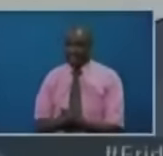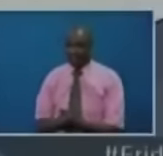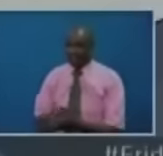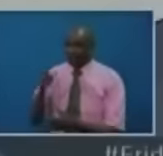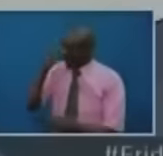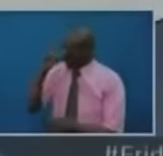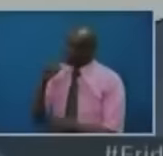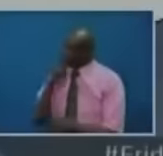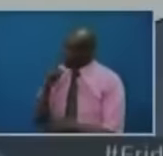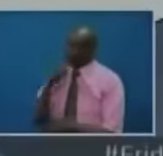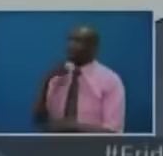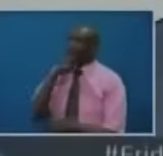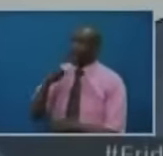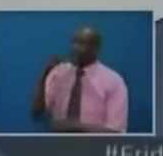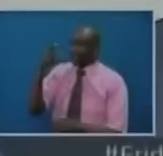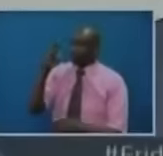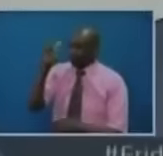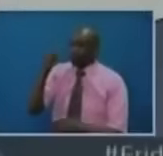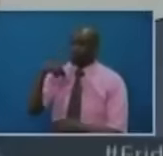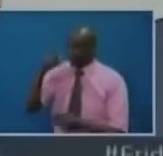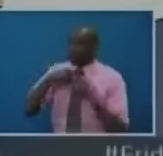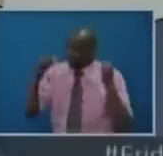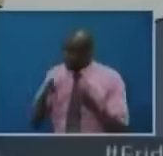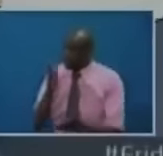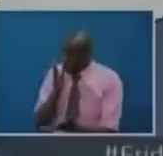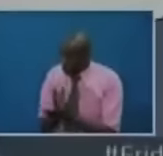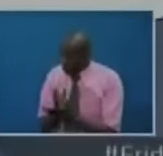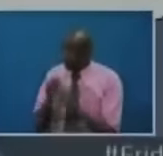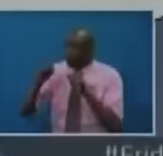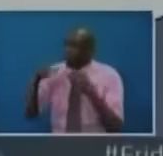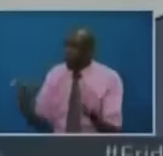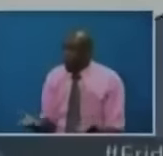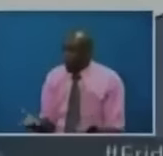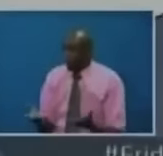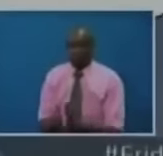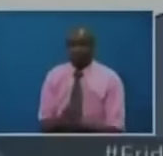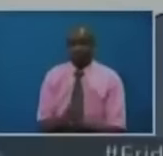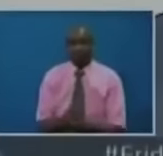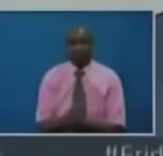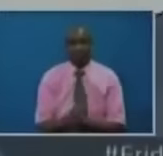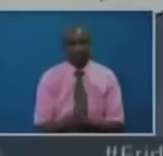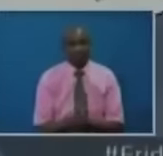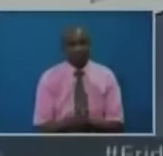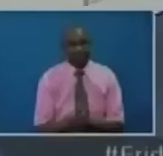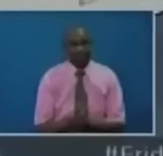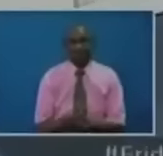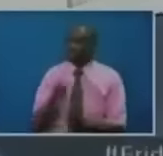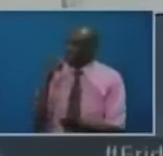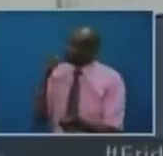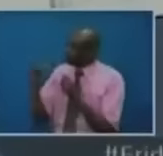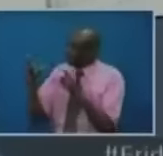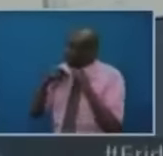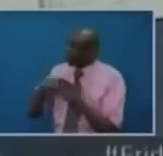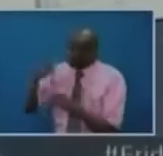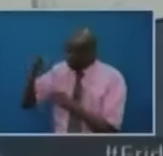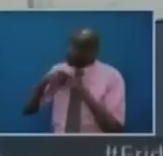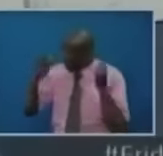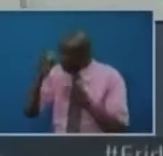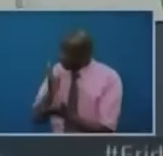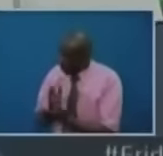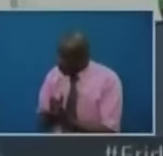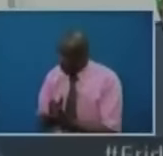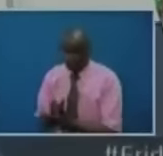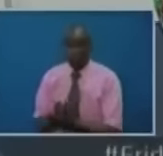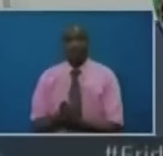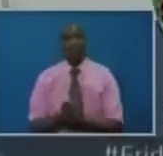actually. Apparently you're also a pastor. How is that possible? Well, apparently. So please confirm that before you begin.